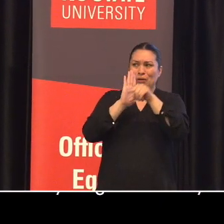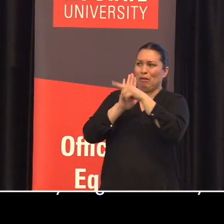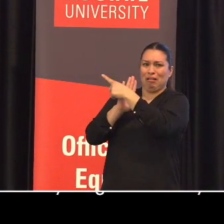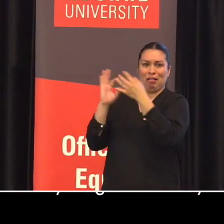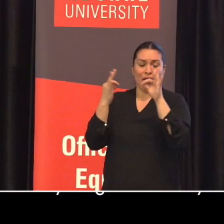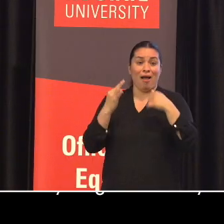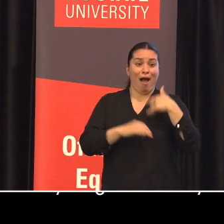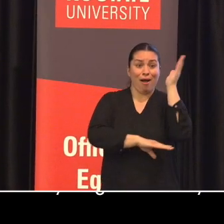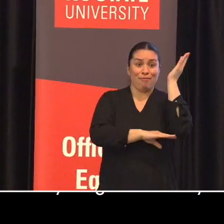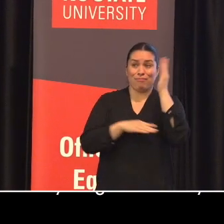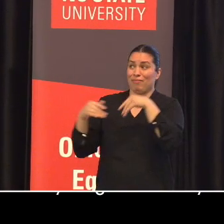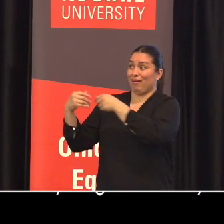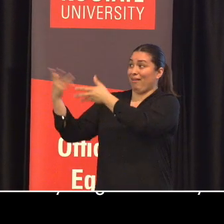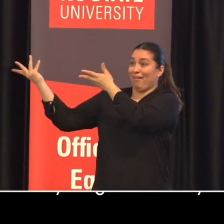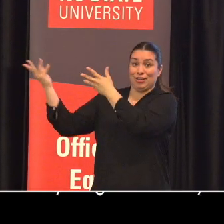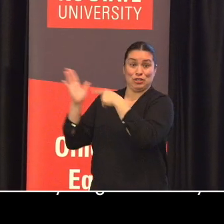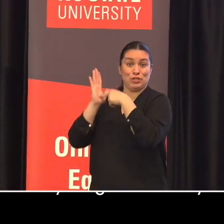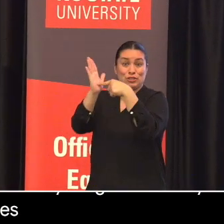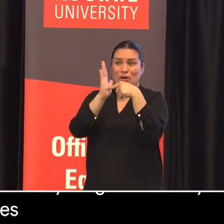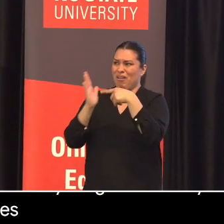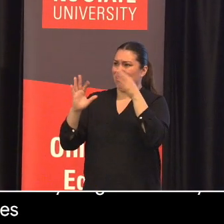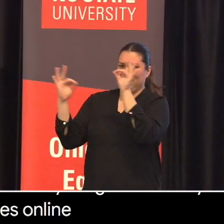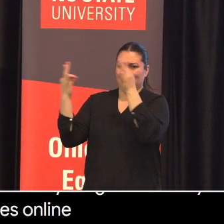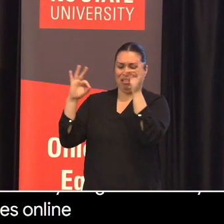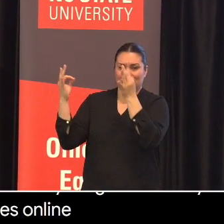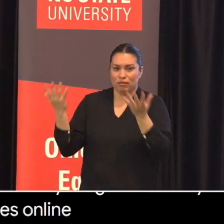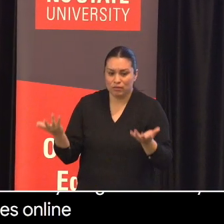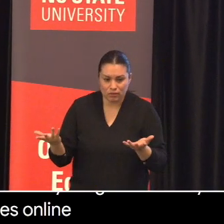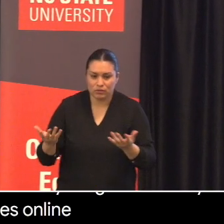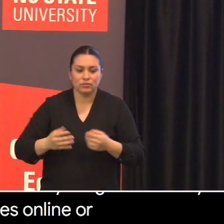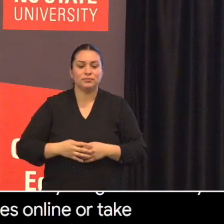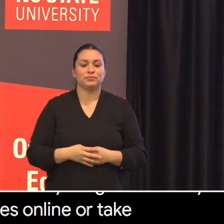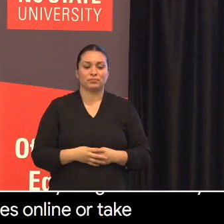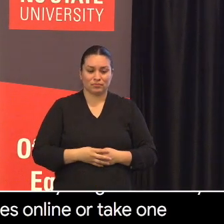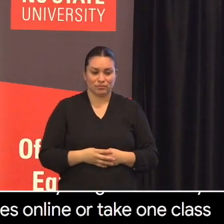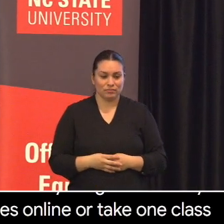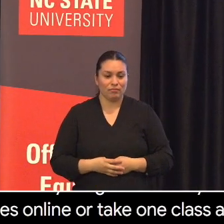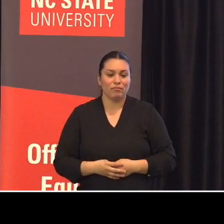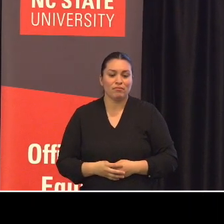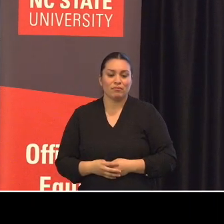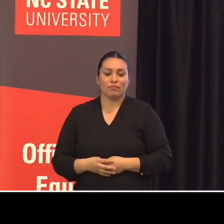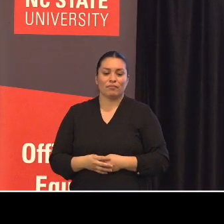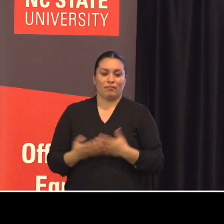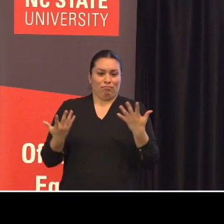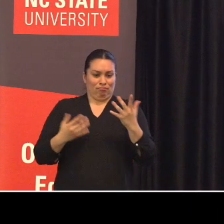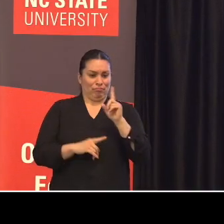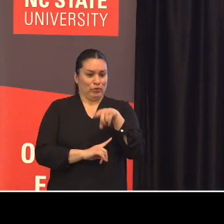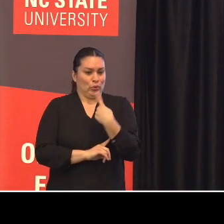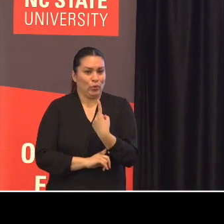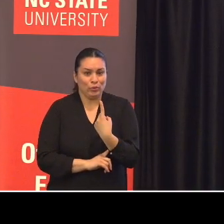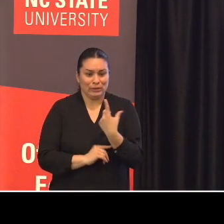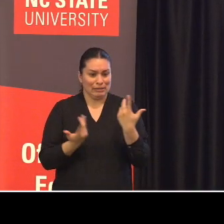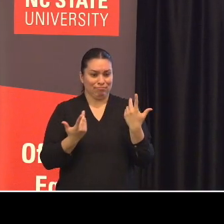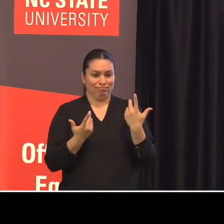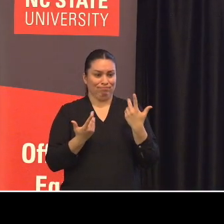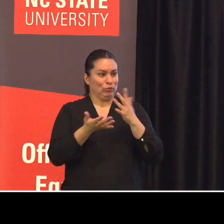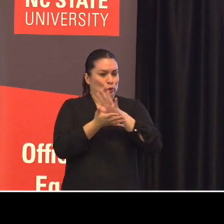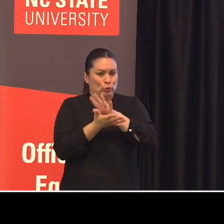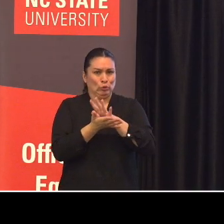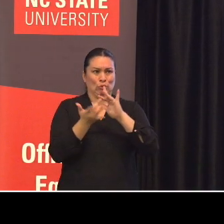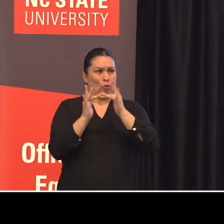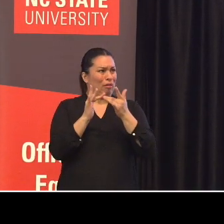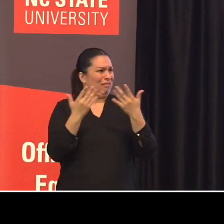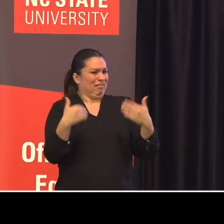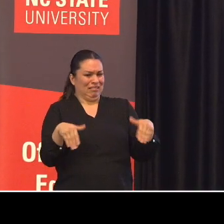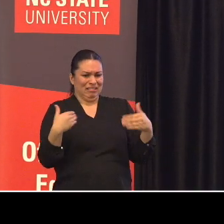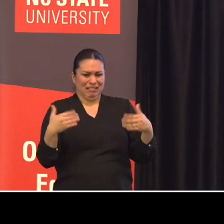3 jobs and they generally do their classes online or take 1 class a week in person, and when they can do their